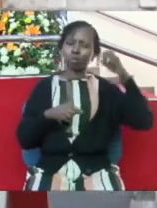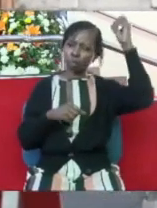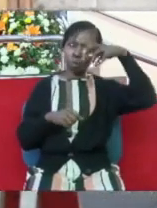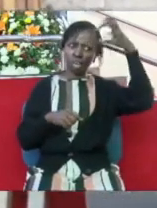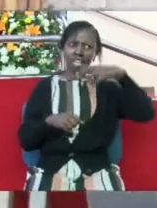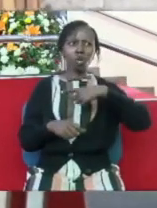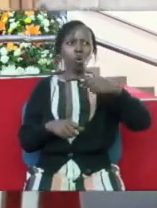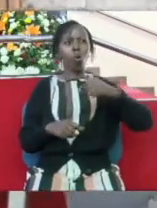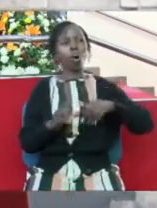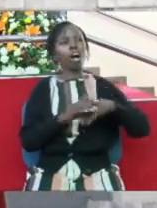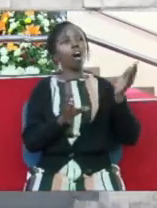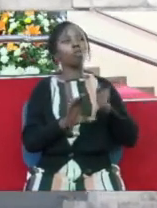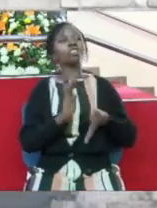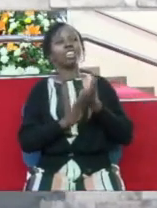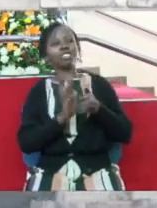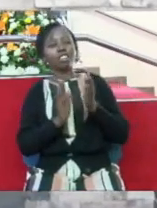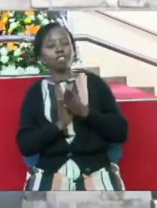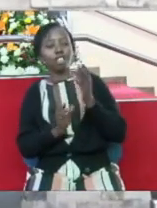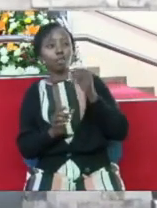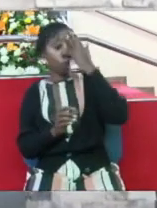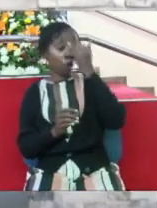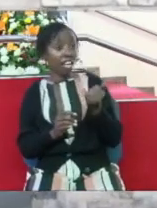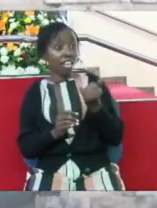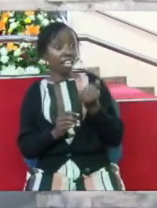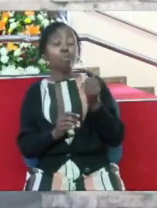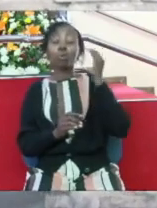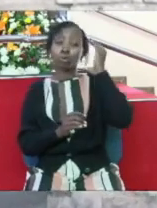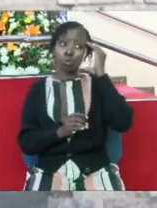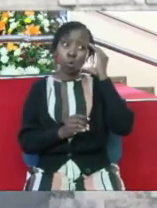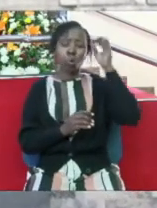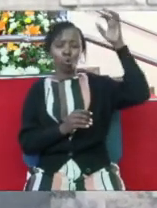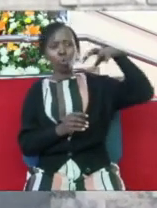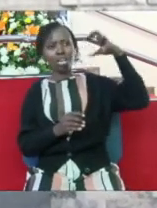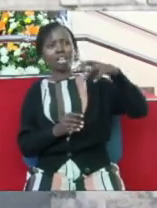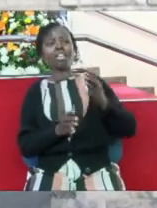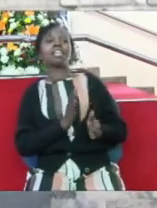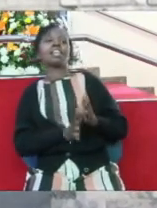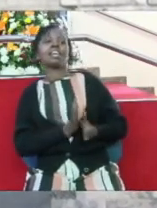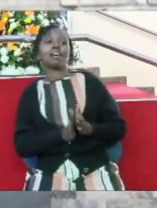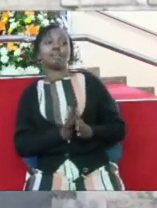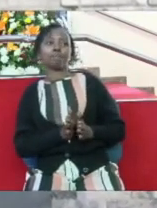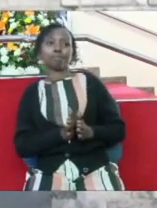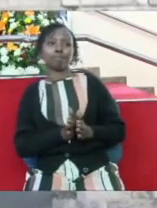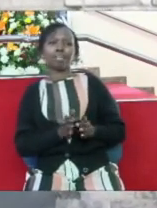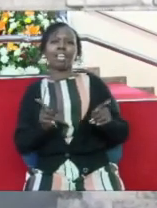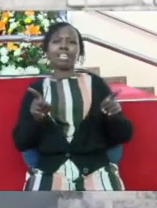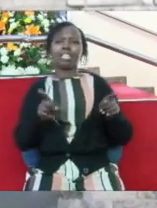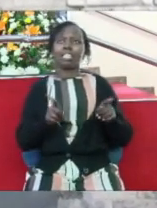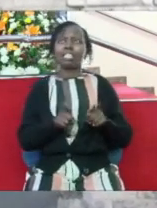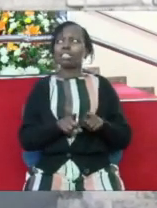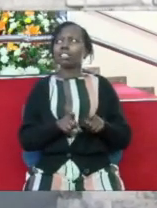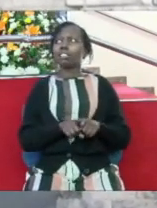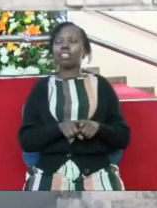na kuweka katika nyumba. Because they know that it's just about to rain. Kwa sababu wanajua kwamba iko tayari tu kunyesha. The clouds are a good